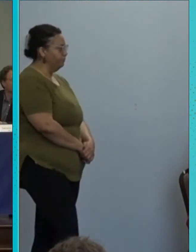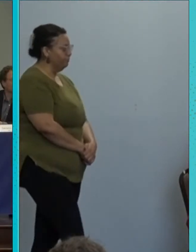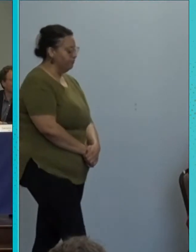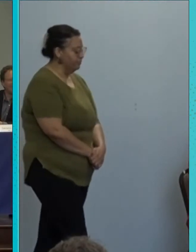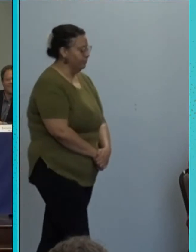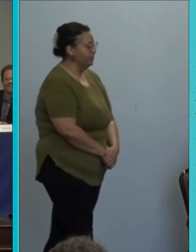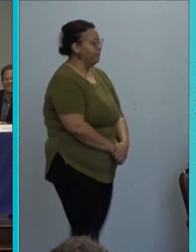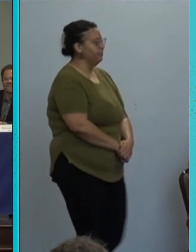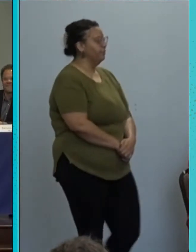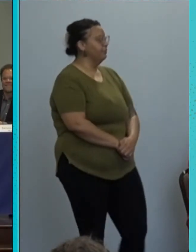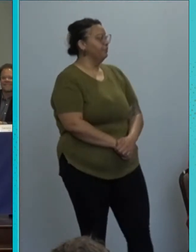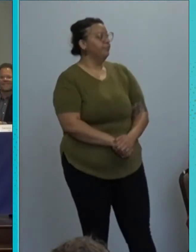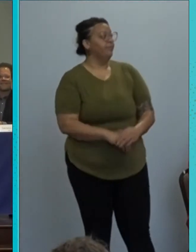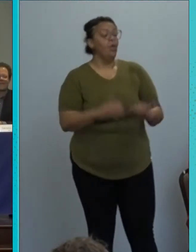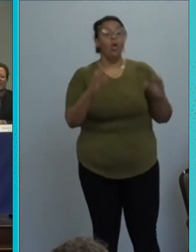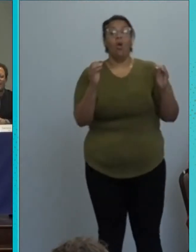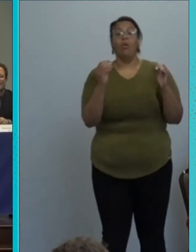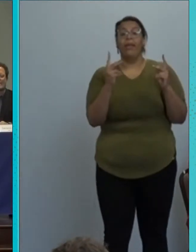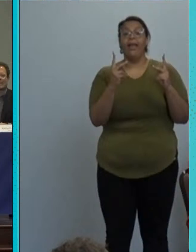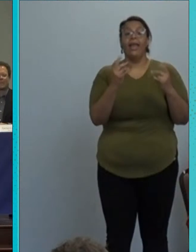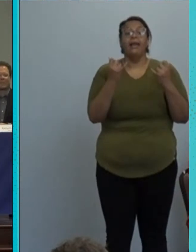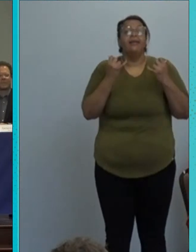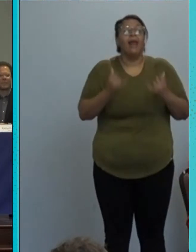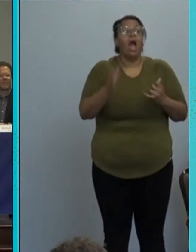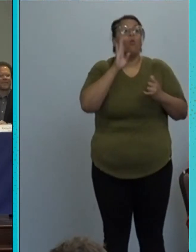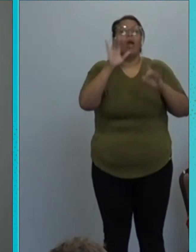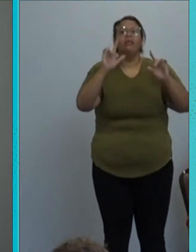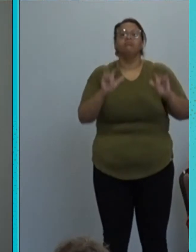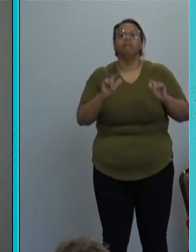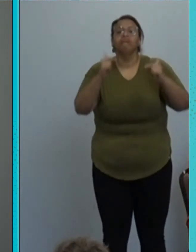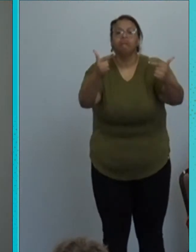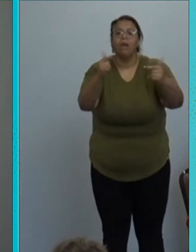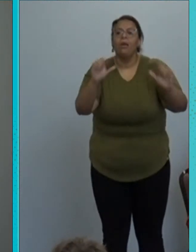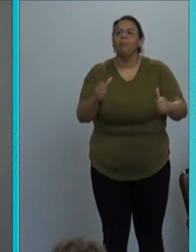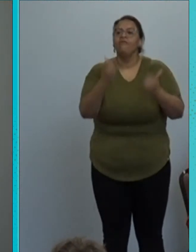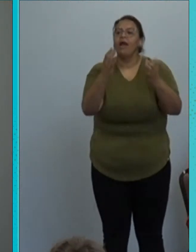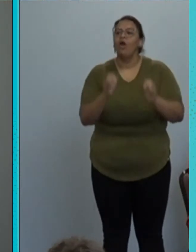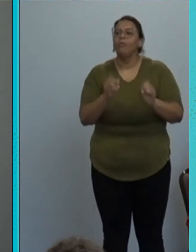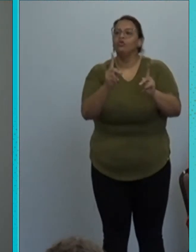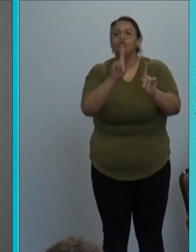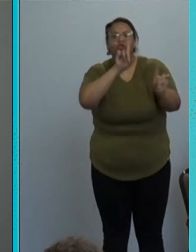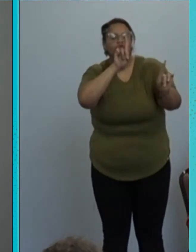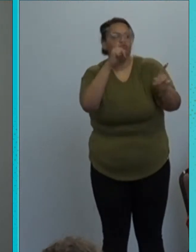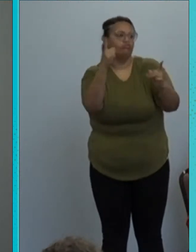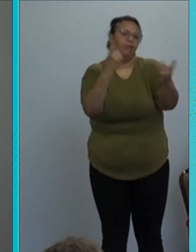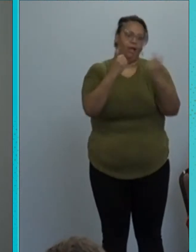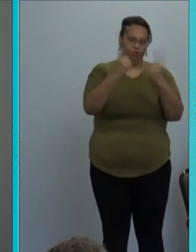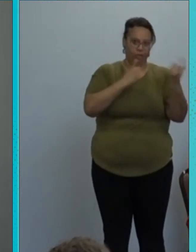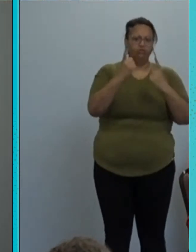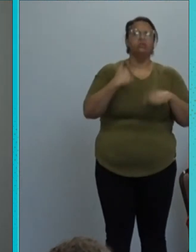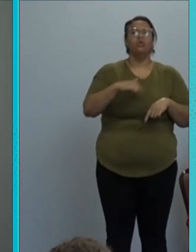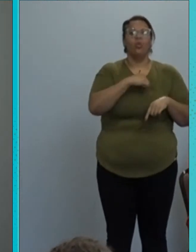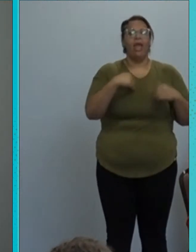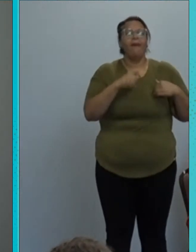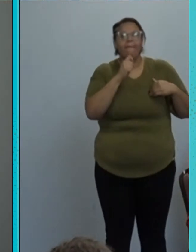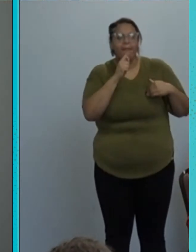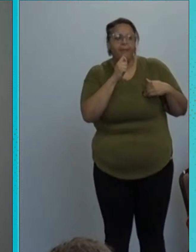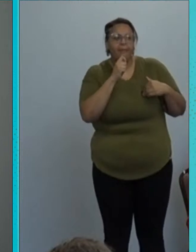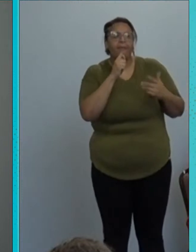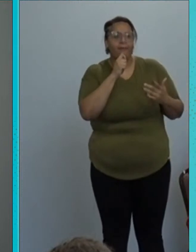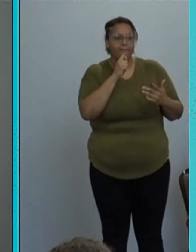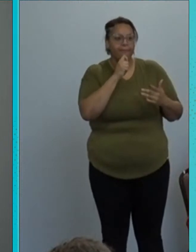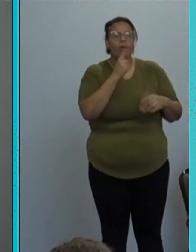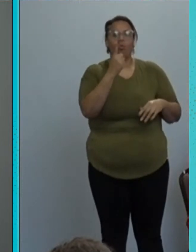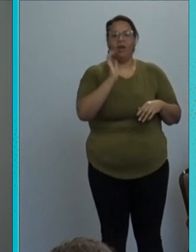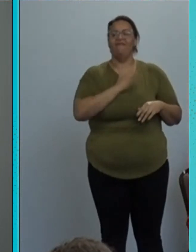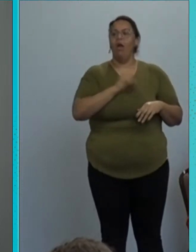Okay, now I'm going to turn it over to the audience to give you guys an opportunity to ask some questions. We have a microphone that one of our